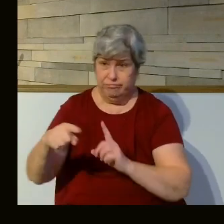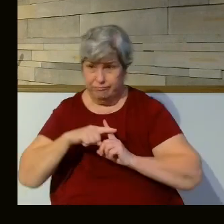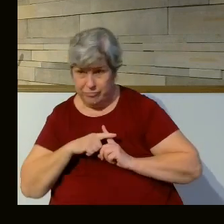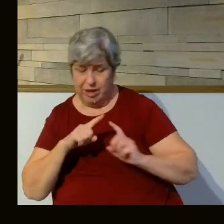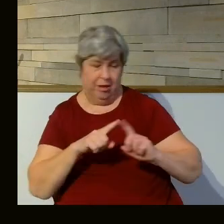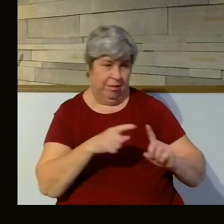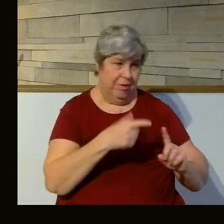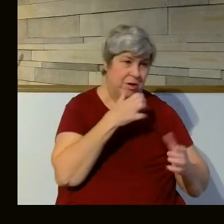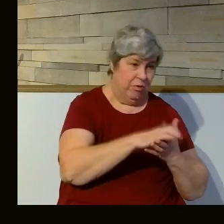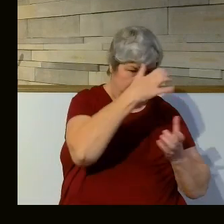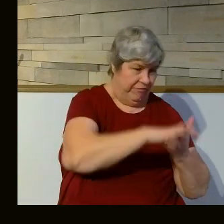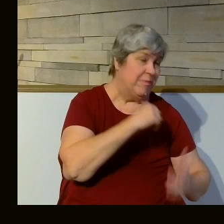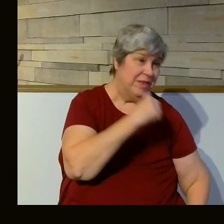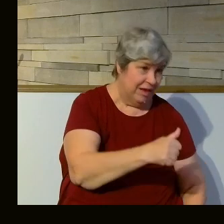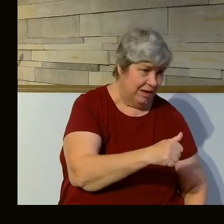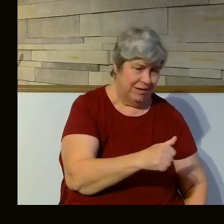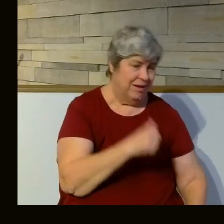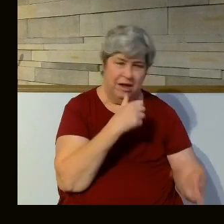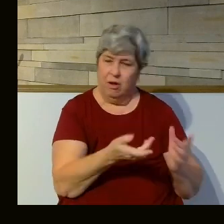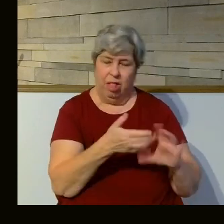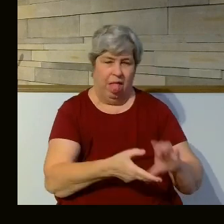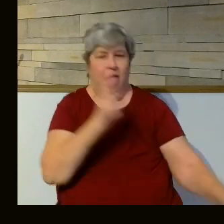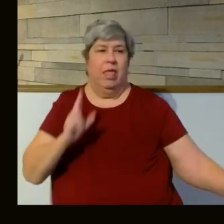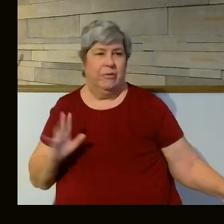isn't, that's not a reason to bail out on the marriage, by the way, all right?